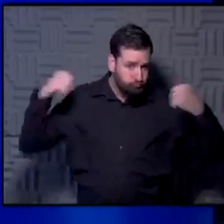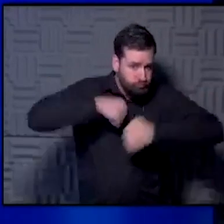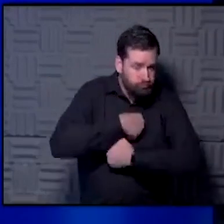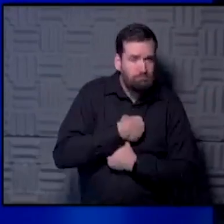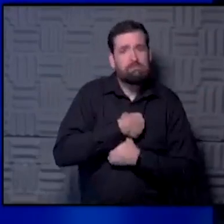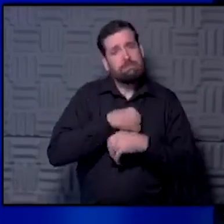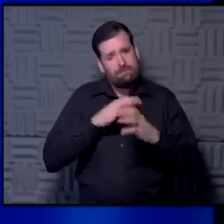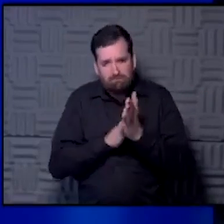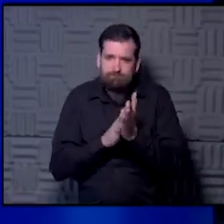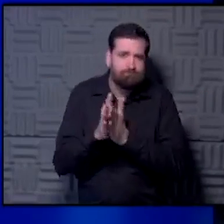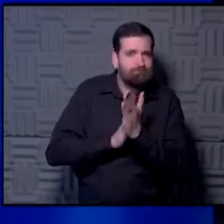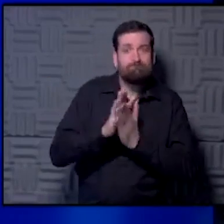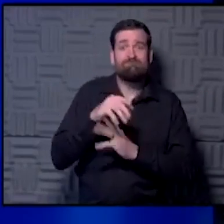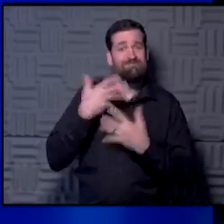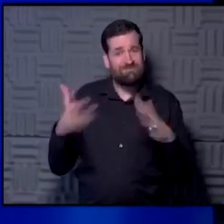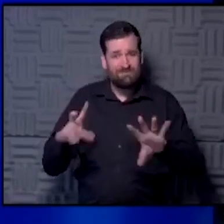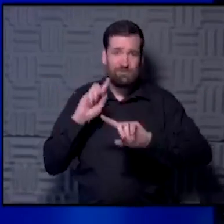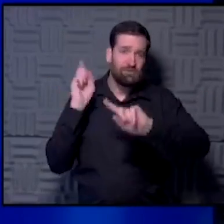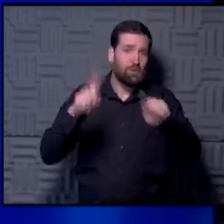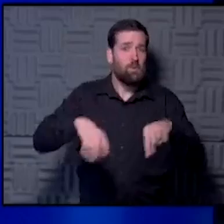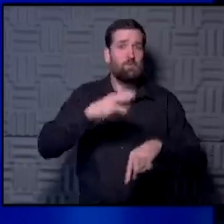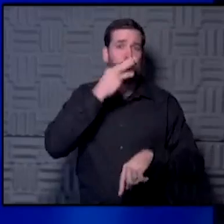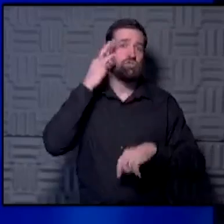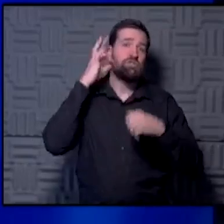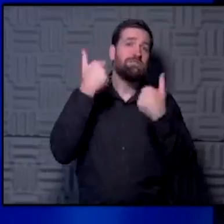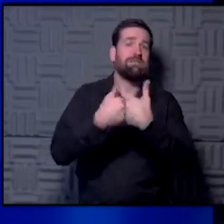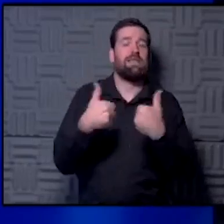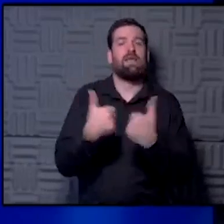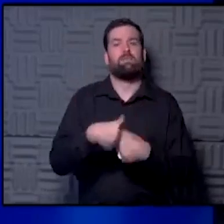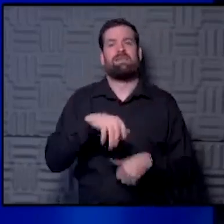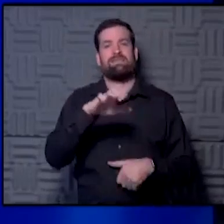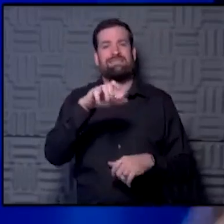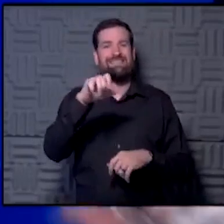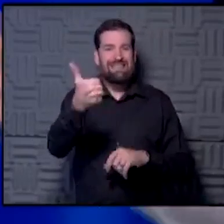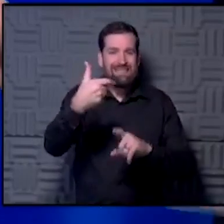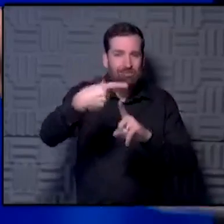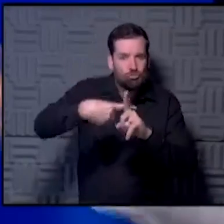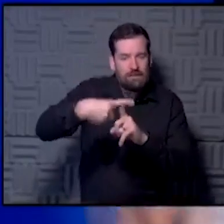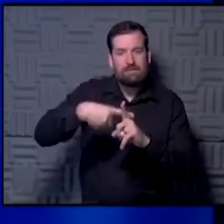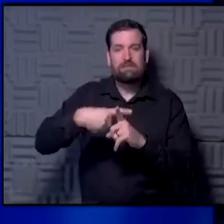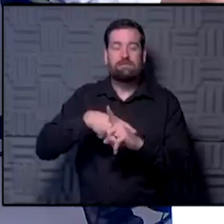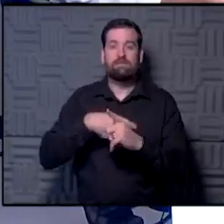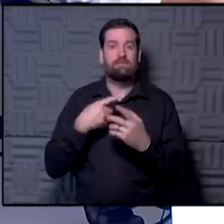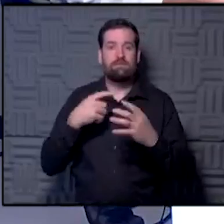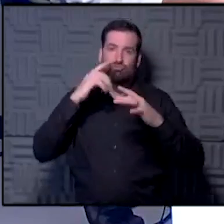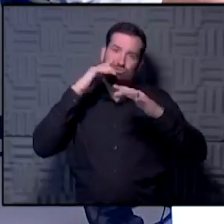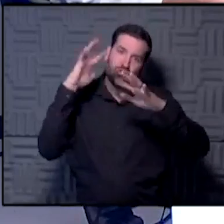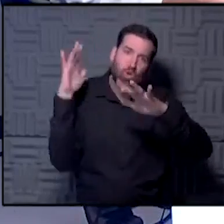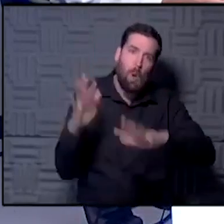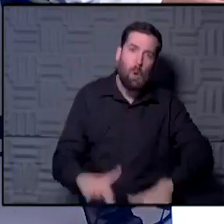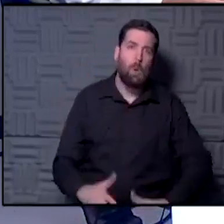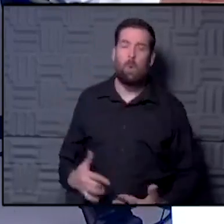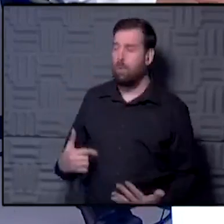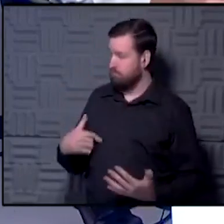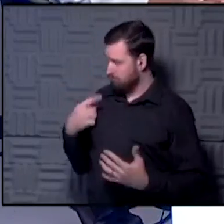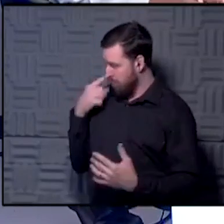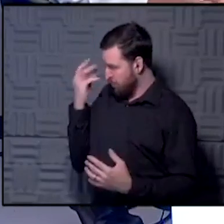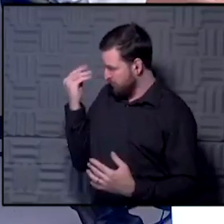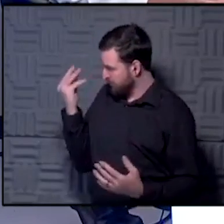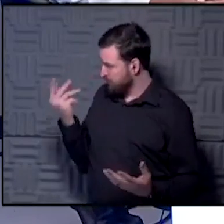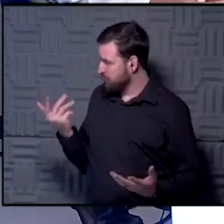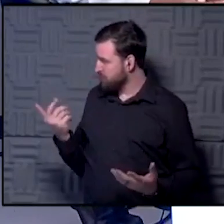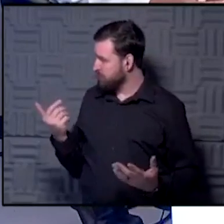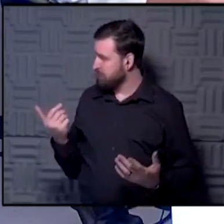go. I went to the Chiefs game when it was like 10 degrees and snowing. All right, let's go. That was a big win. Any thoughts you have on all that? Yeah, absolutely. And it's really going to